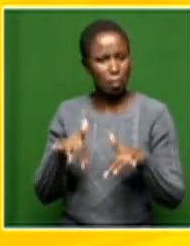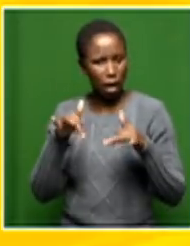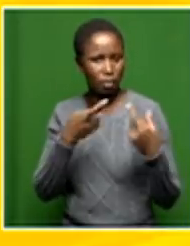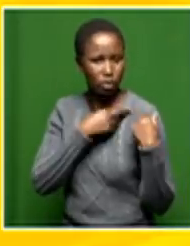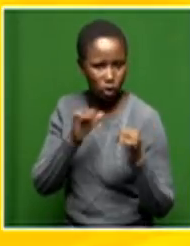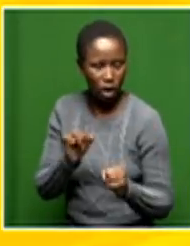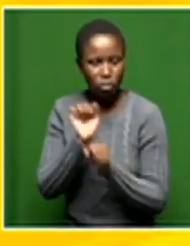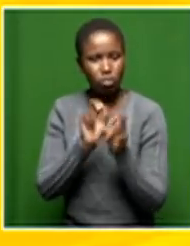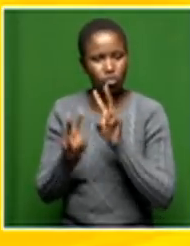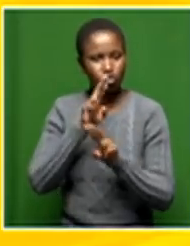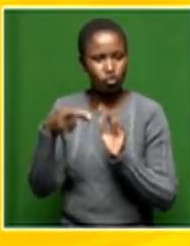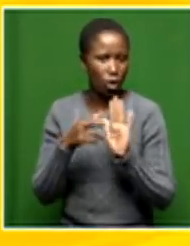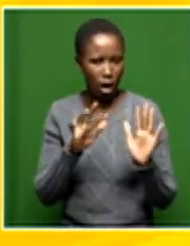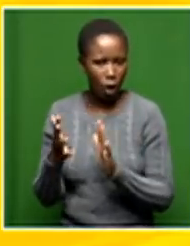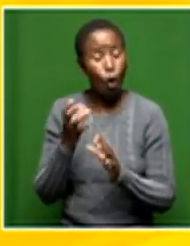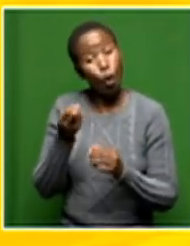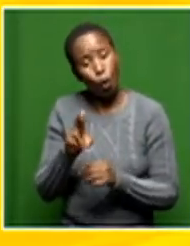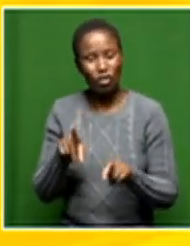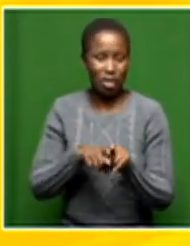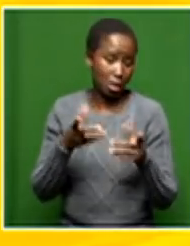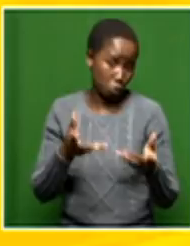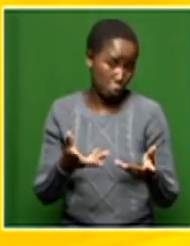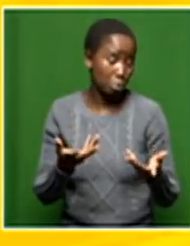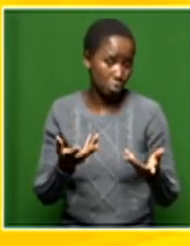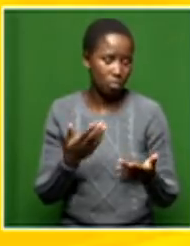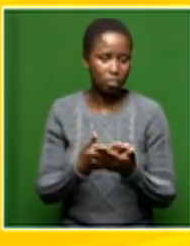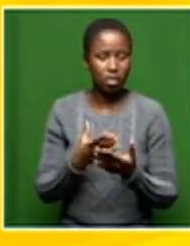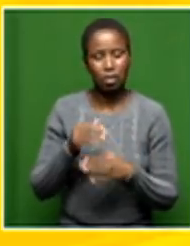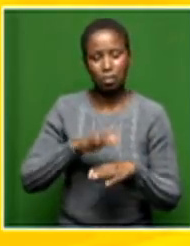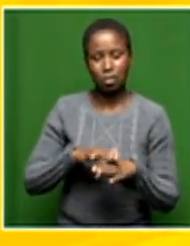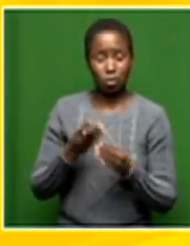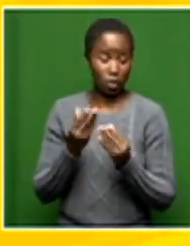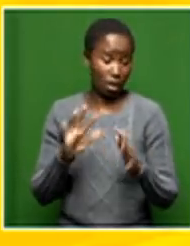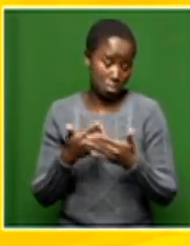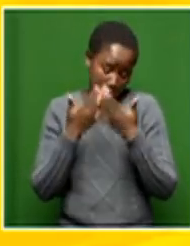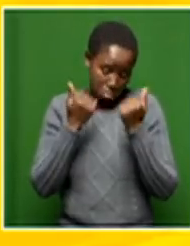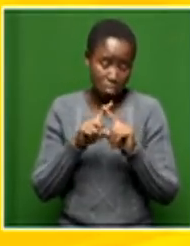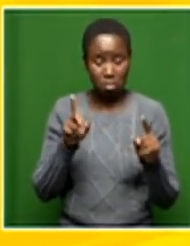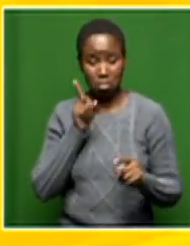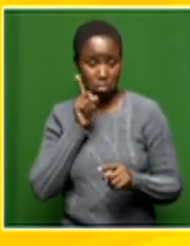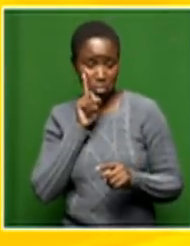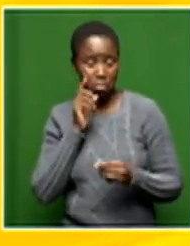its oversight role or the failure thereof. Monda, what the solutions are going to be, something we need